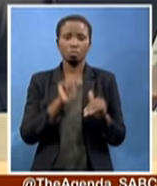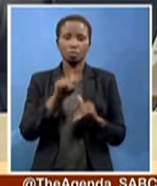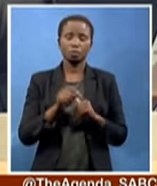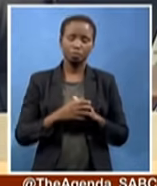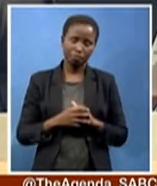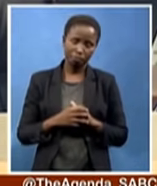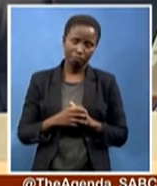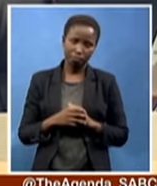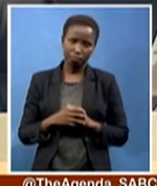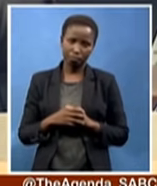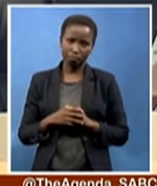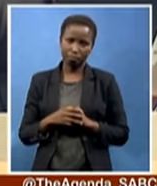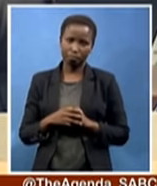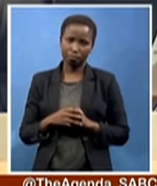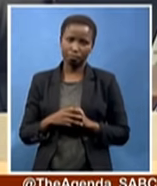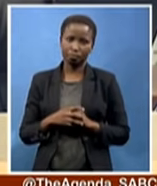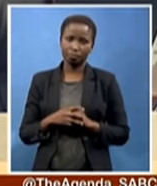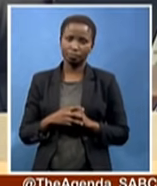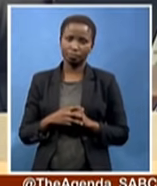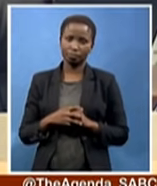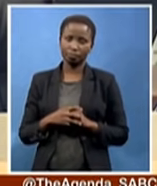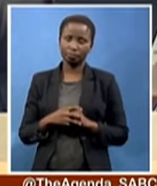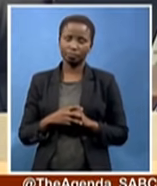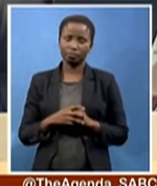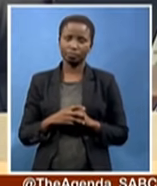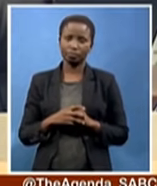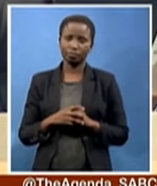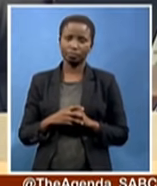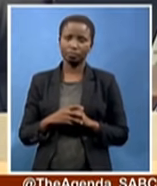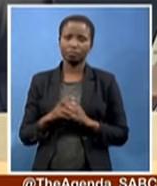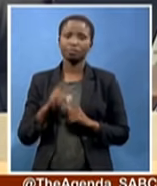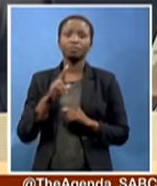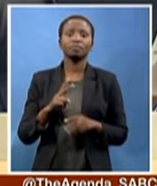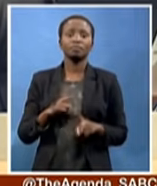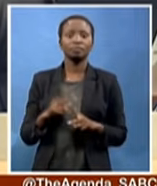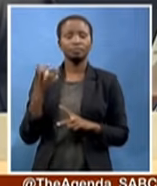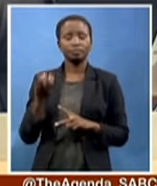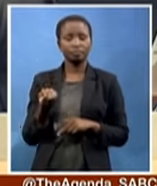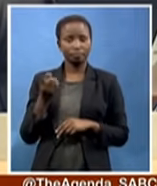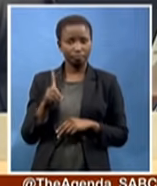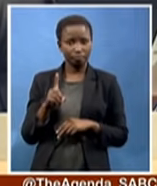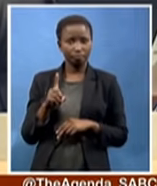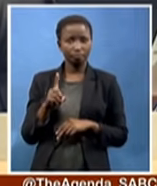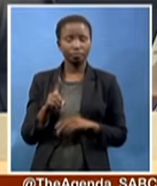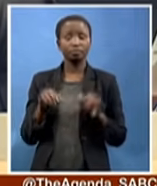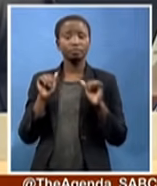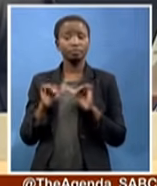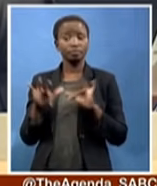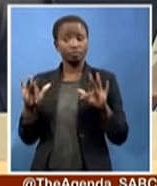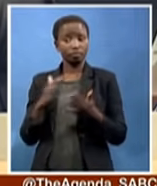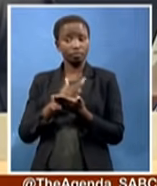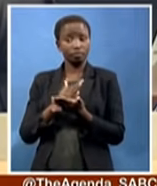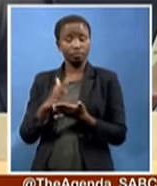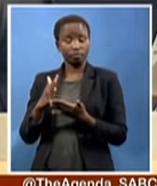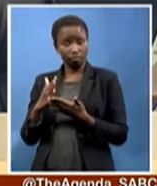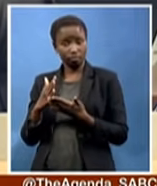It also resolved to summarily suspend people who fail to give an unacceptable explanation or